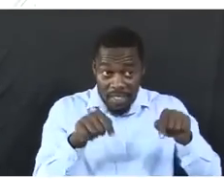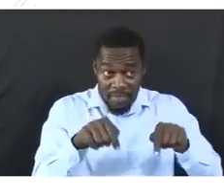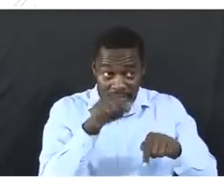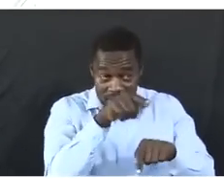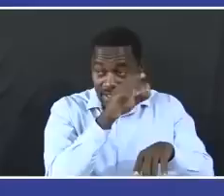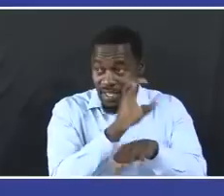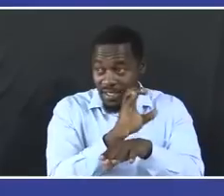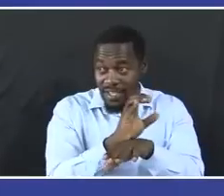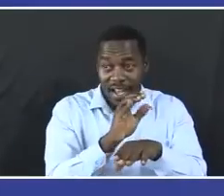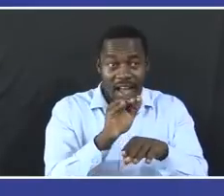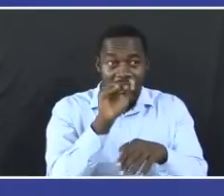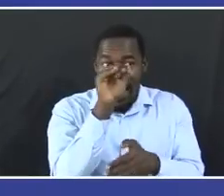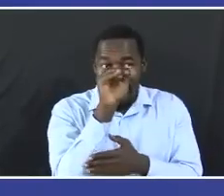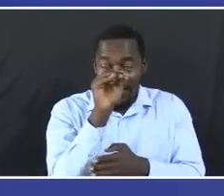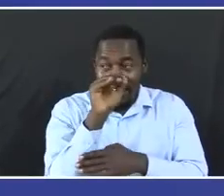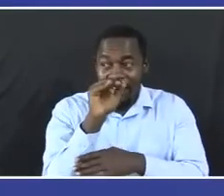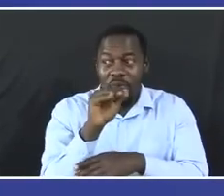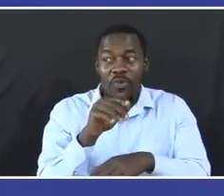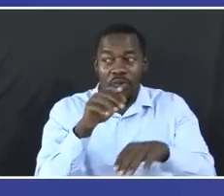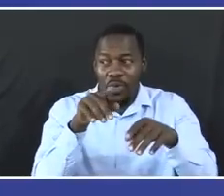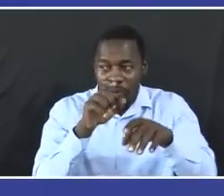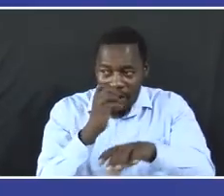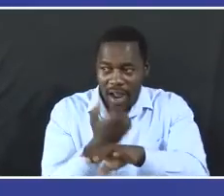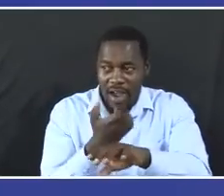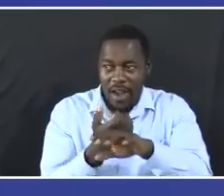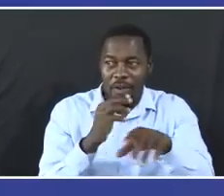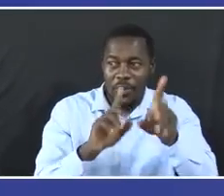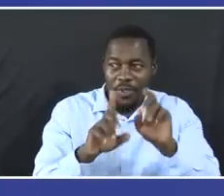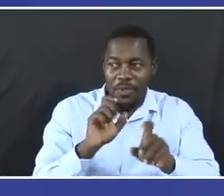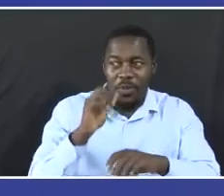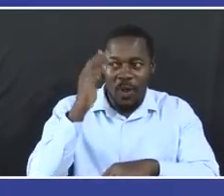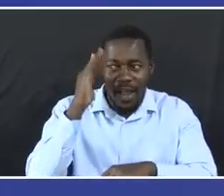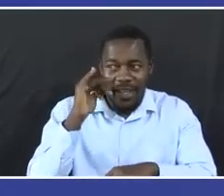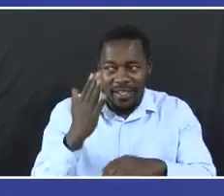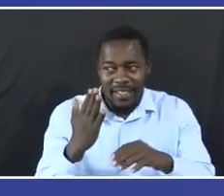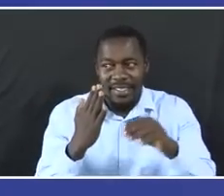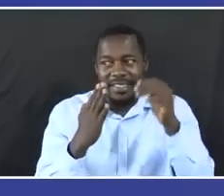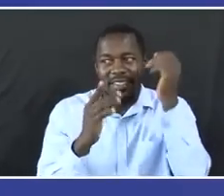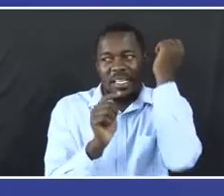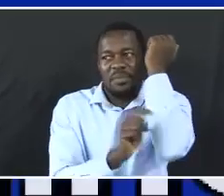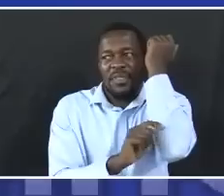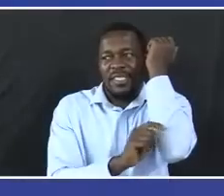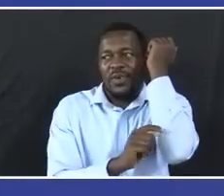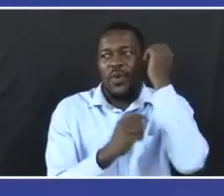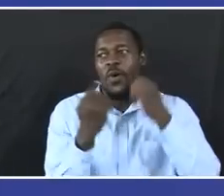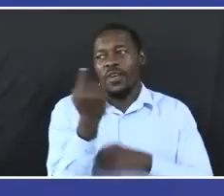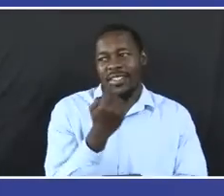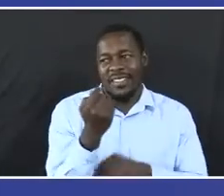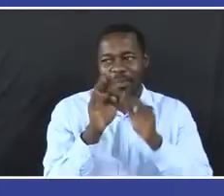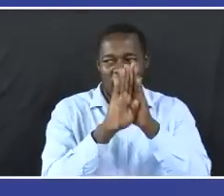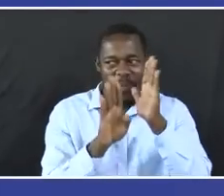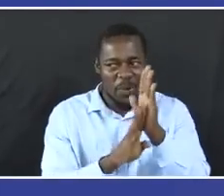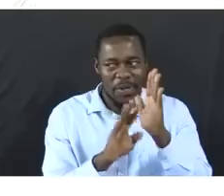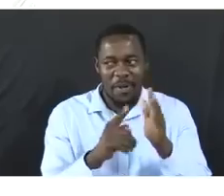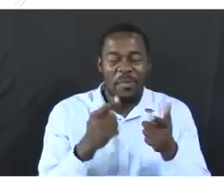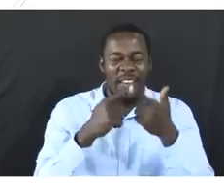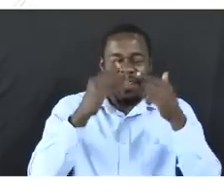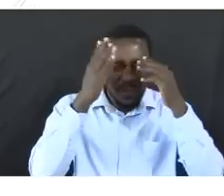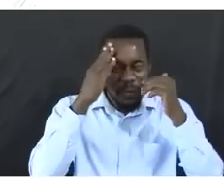And he answered and said to them, have you not read that he whom have you